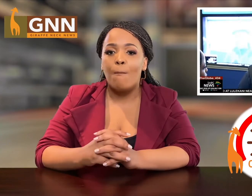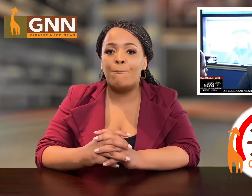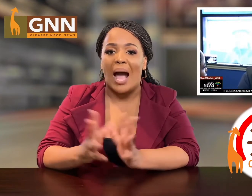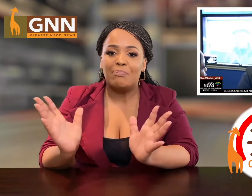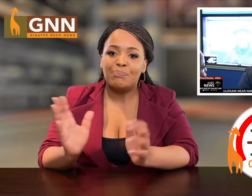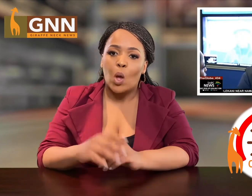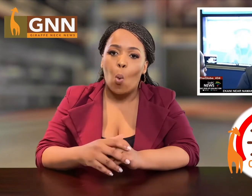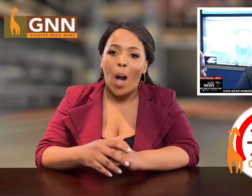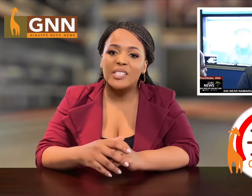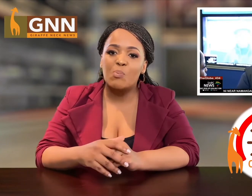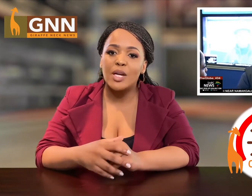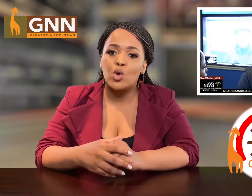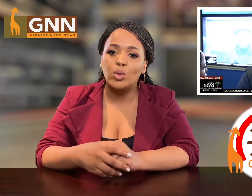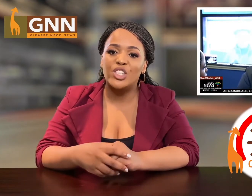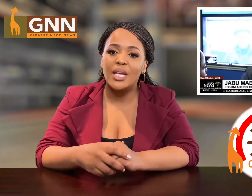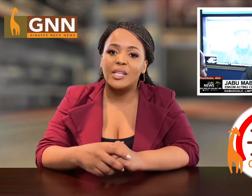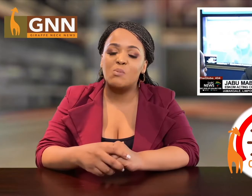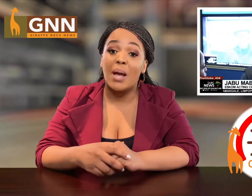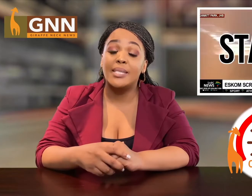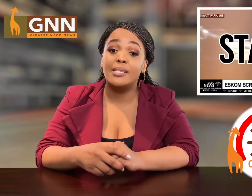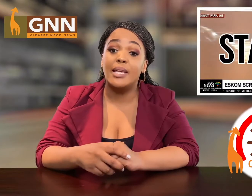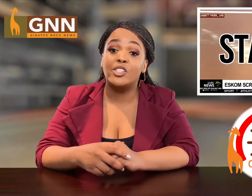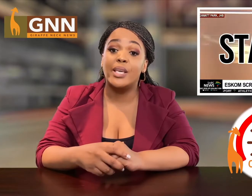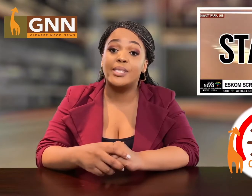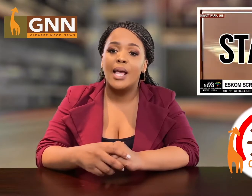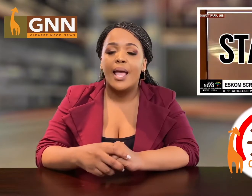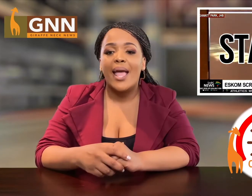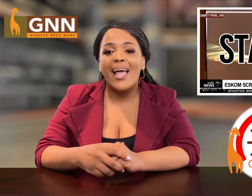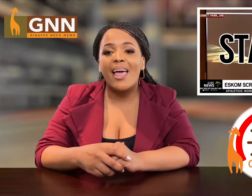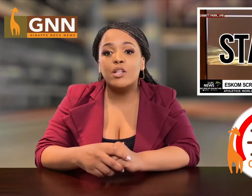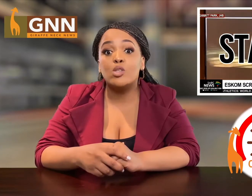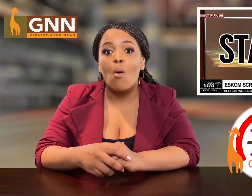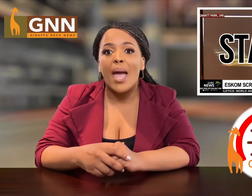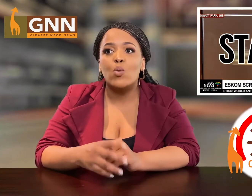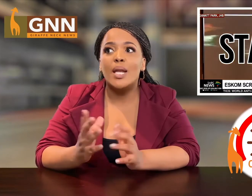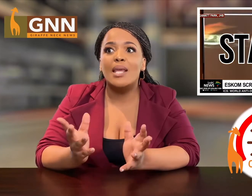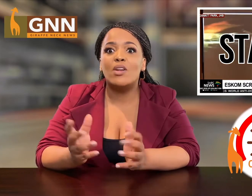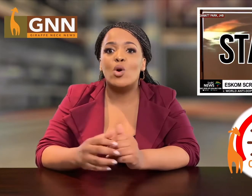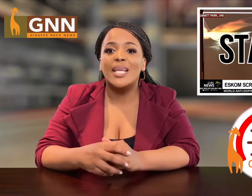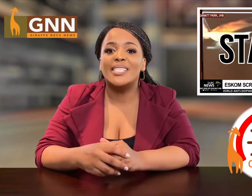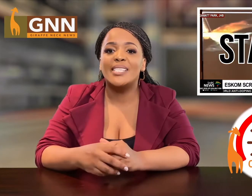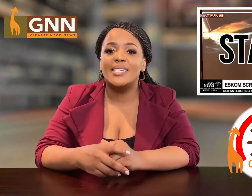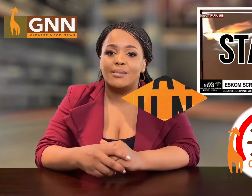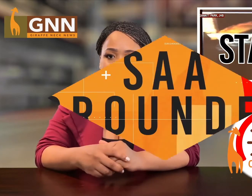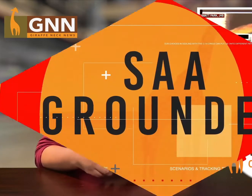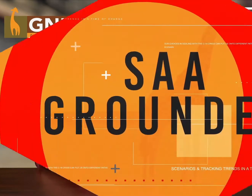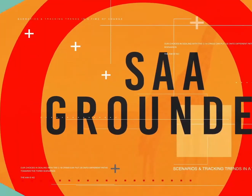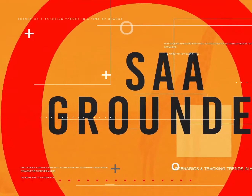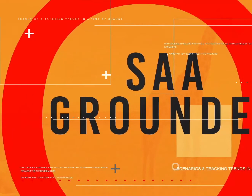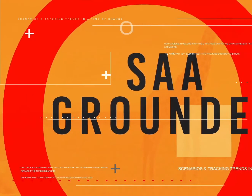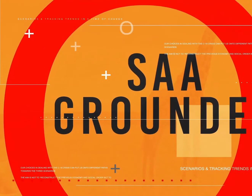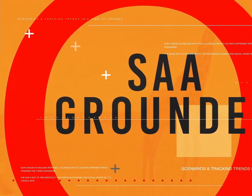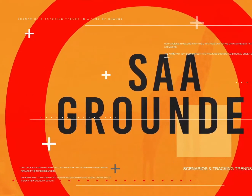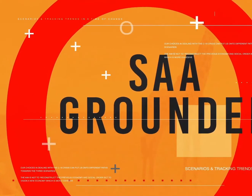over, widespread load shedding that spiked at stage 6. A level so bad we didn't even know it existed.